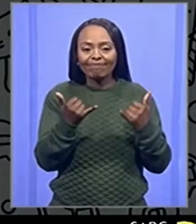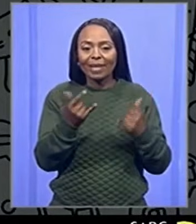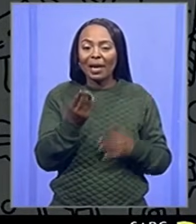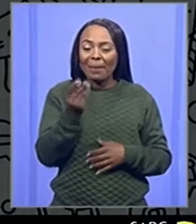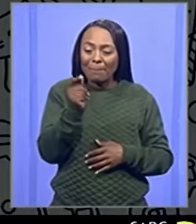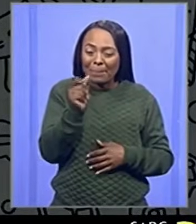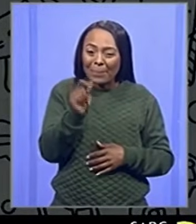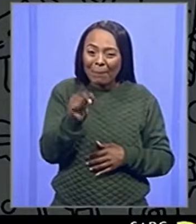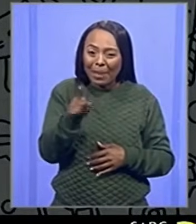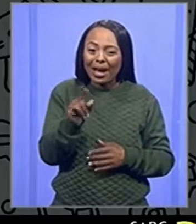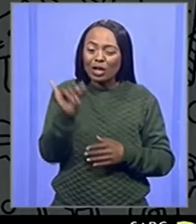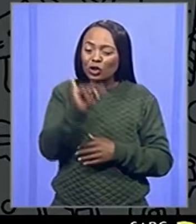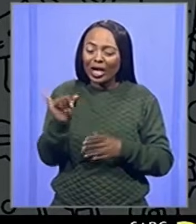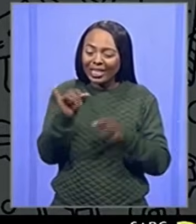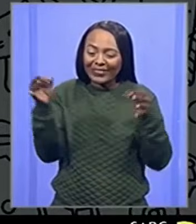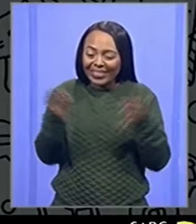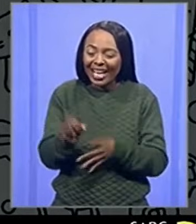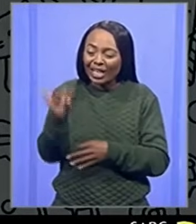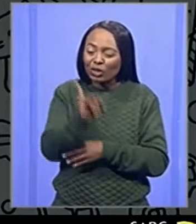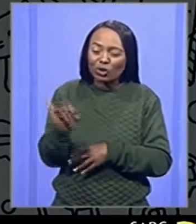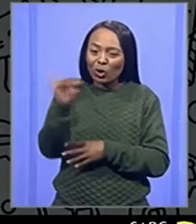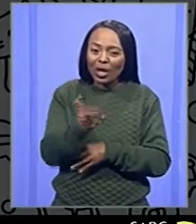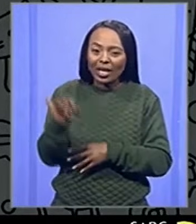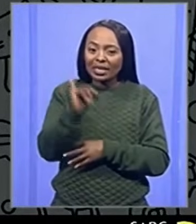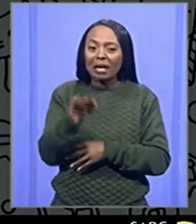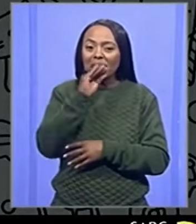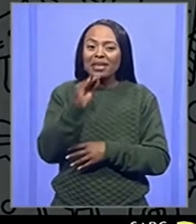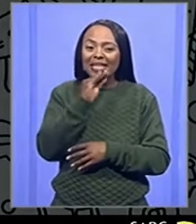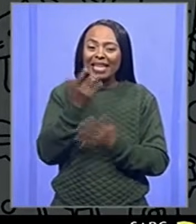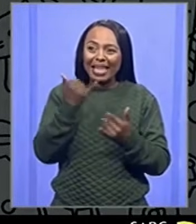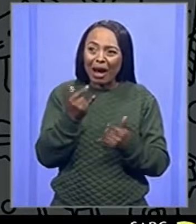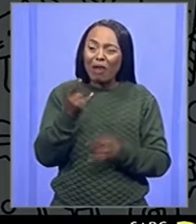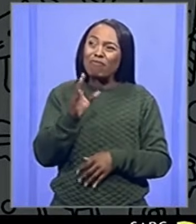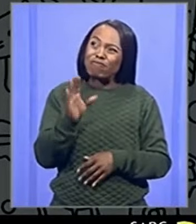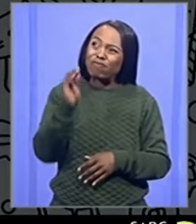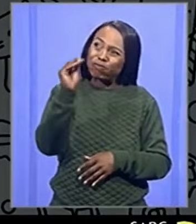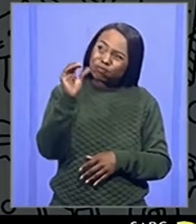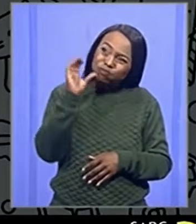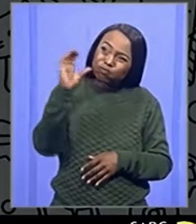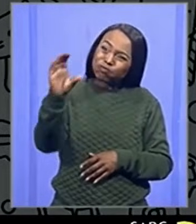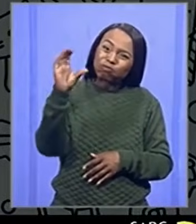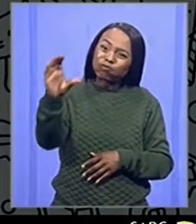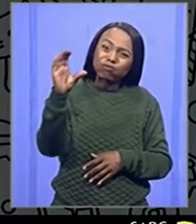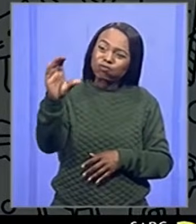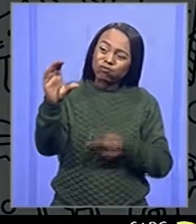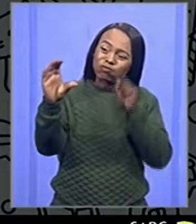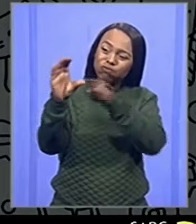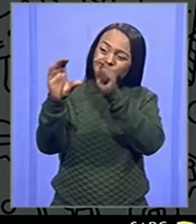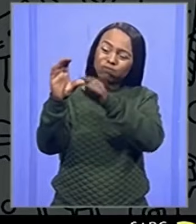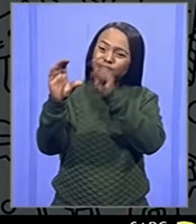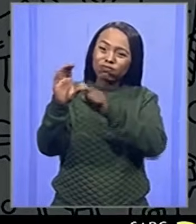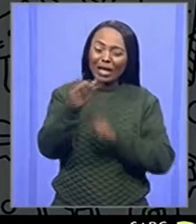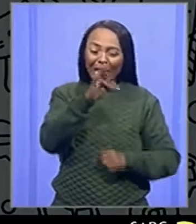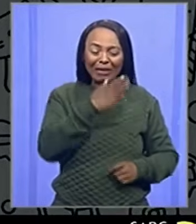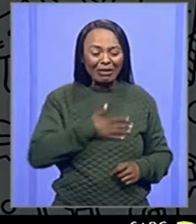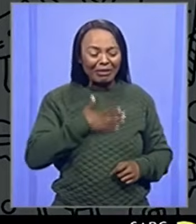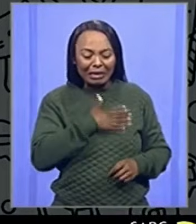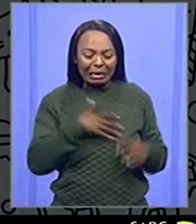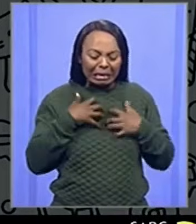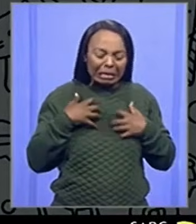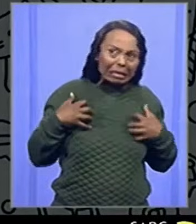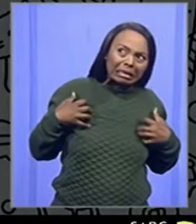bangwe ka yone go a bonala gore ke ntsi thata e thiba letsatsi e re ba bangwe ga ba tlaleletswe ba e batla